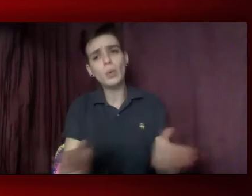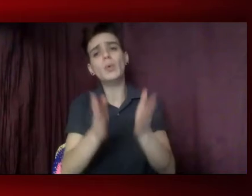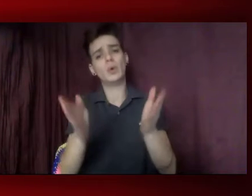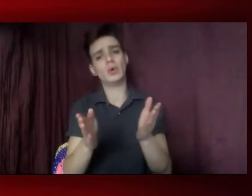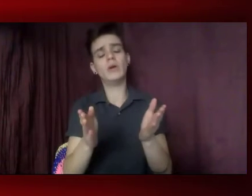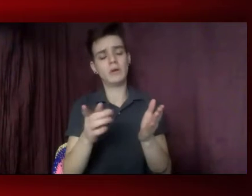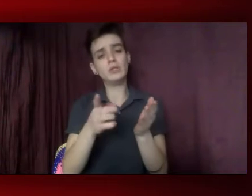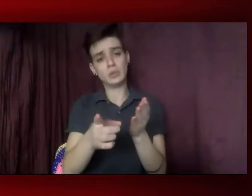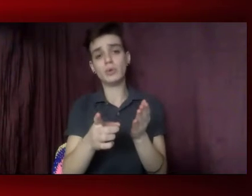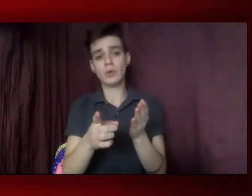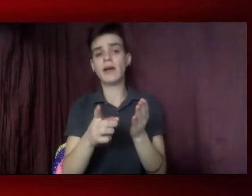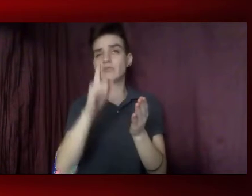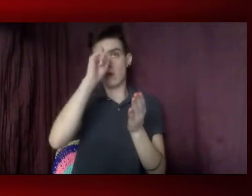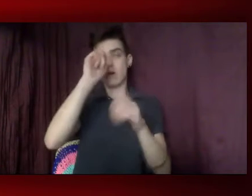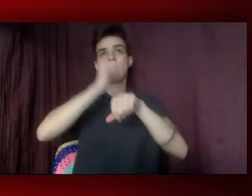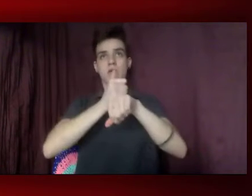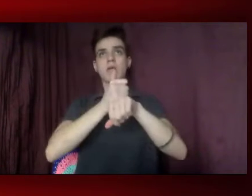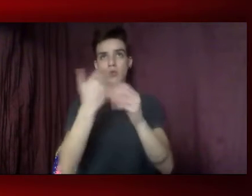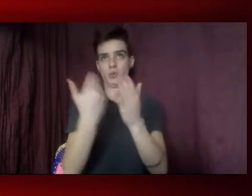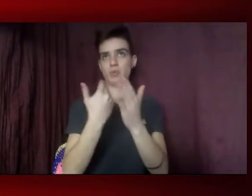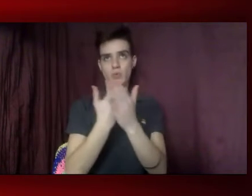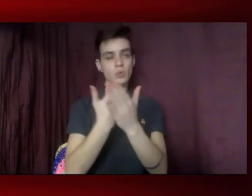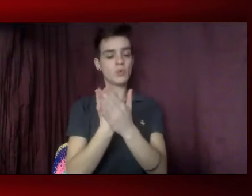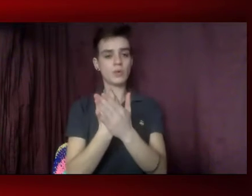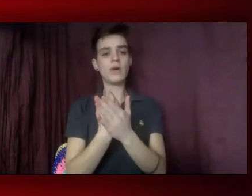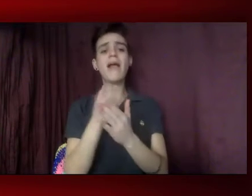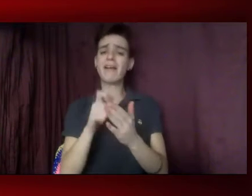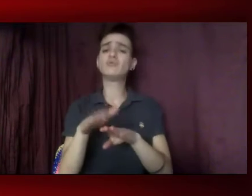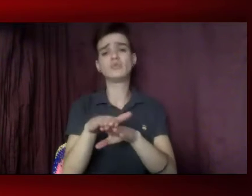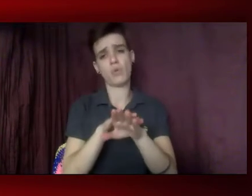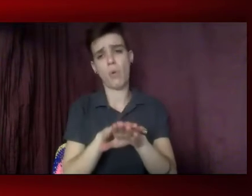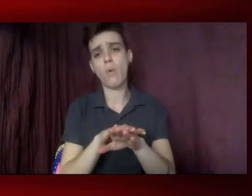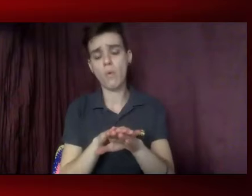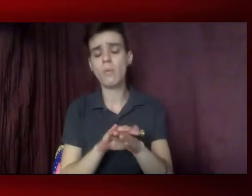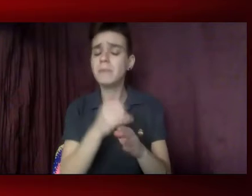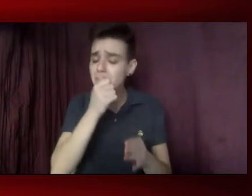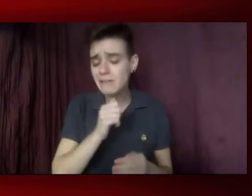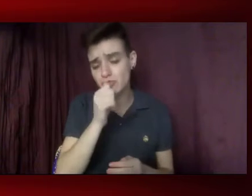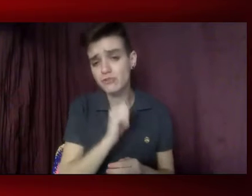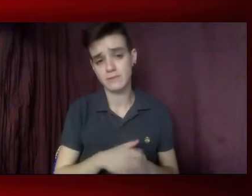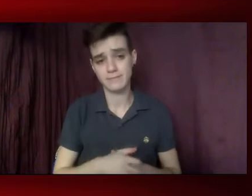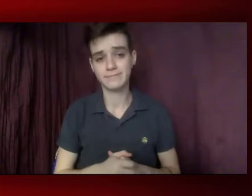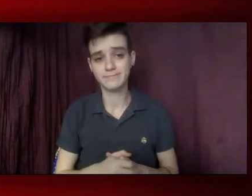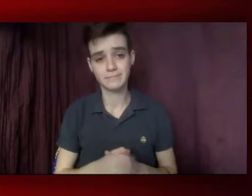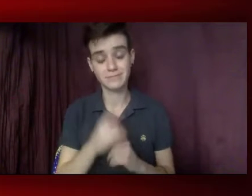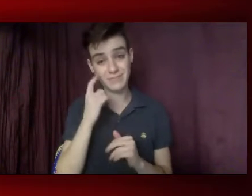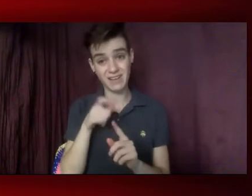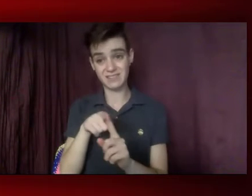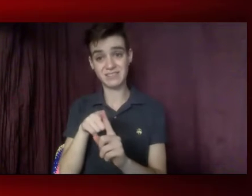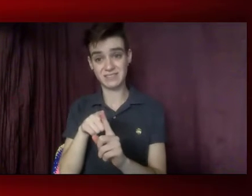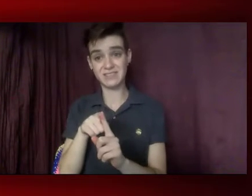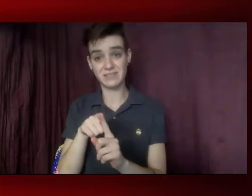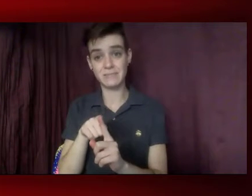when you run into a new member of Congress and kind of go slow. Be patient, because they might be